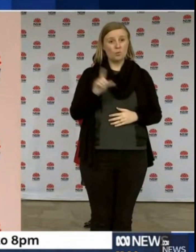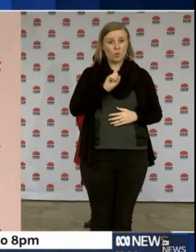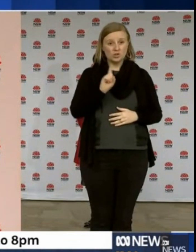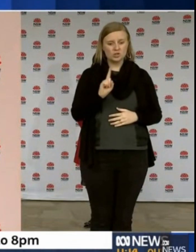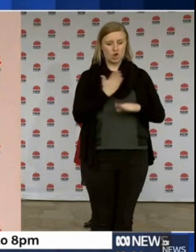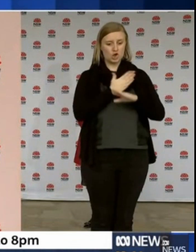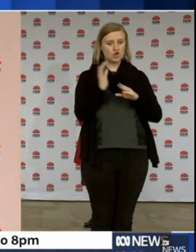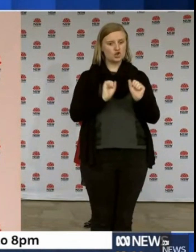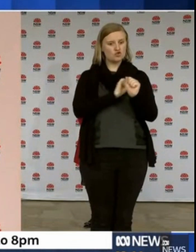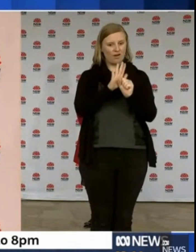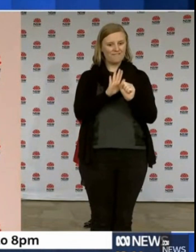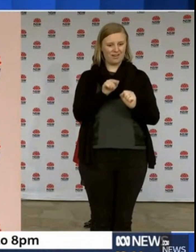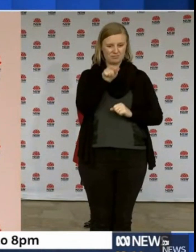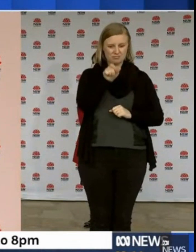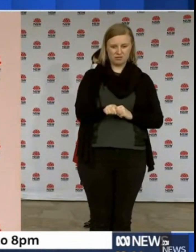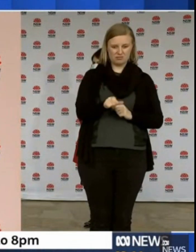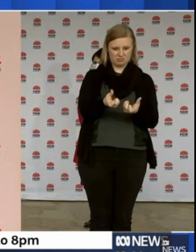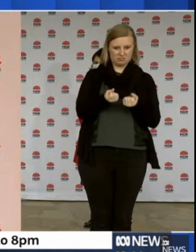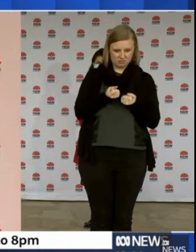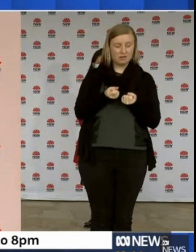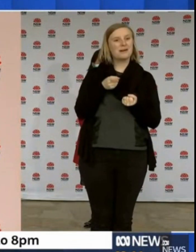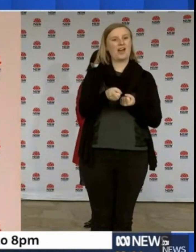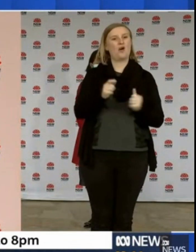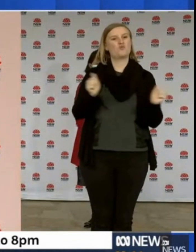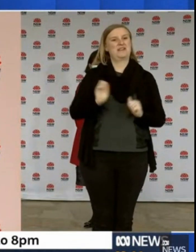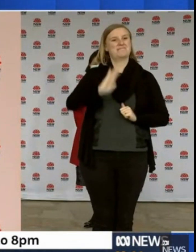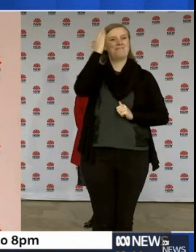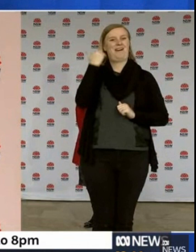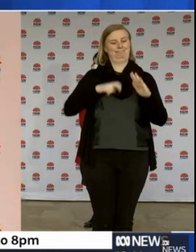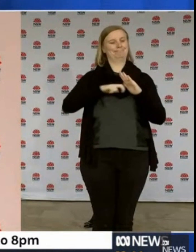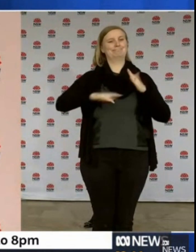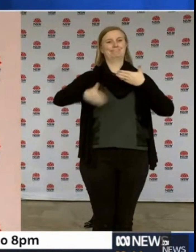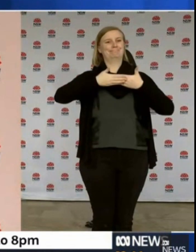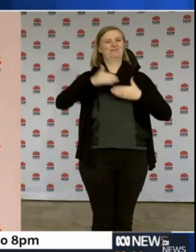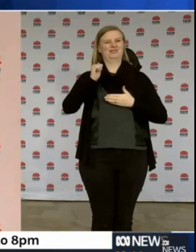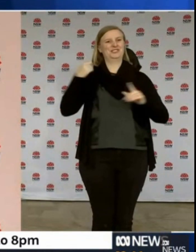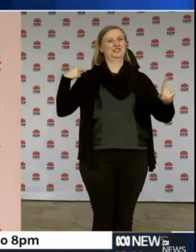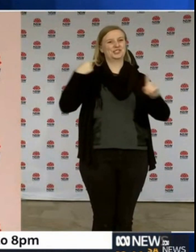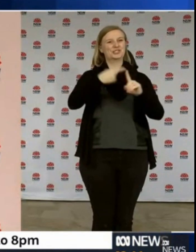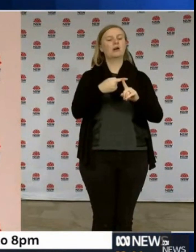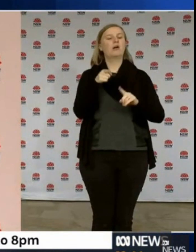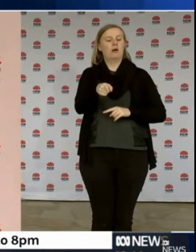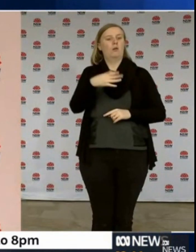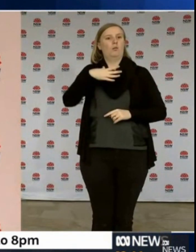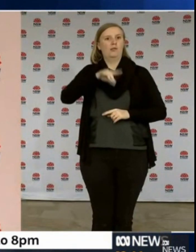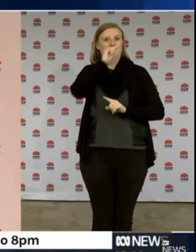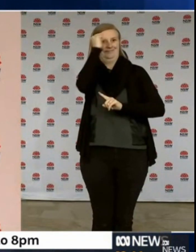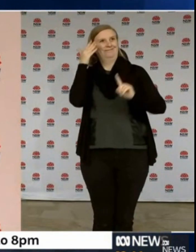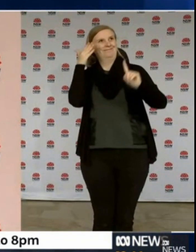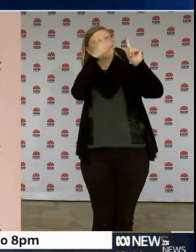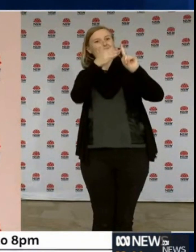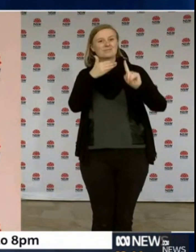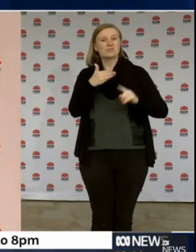in isolation. All the cases are linked, and we will need at least another 5